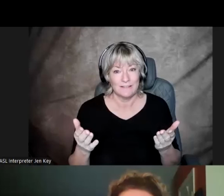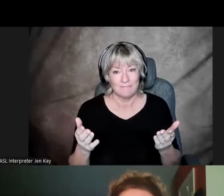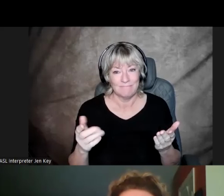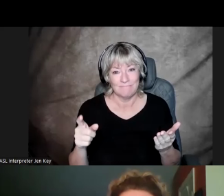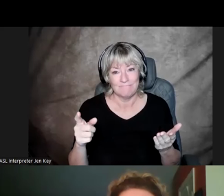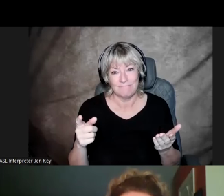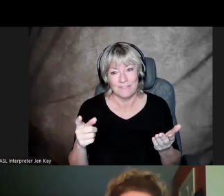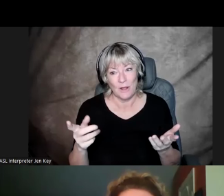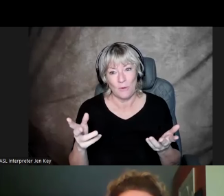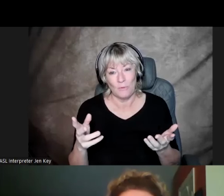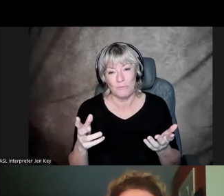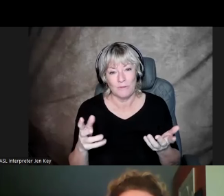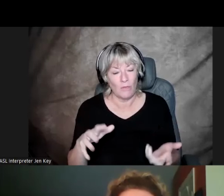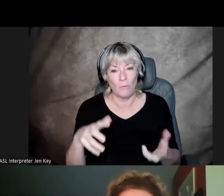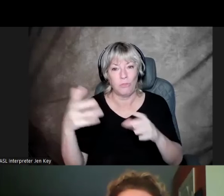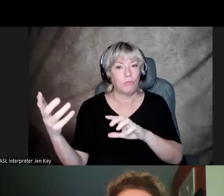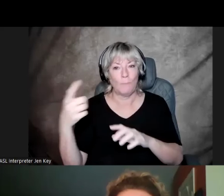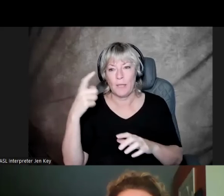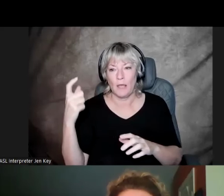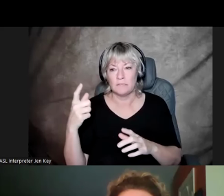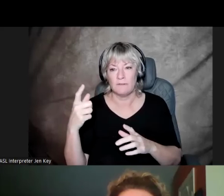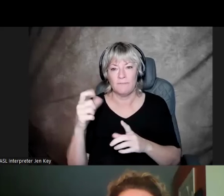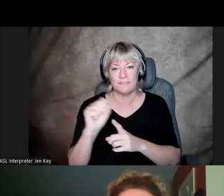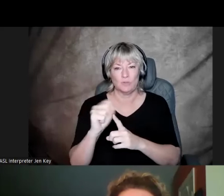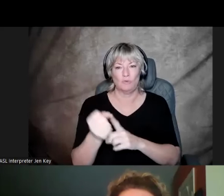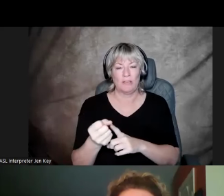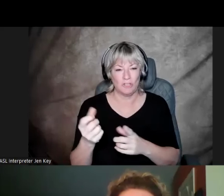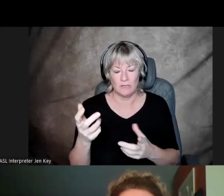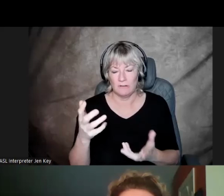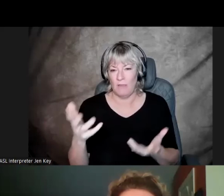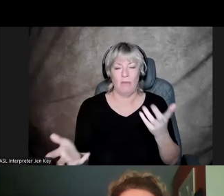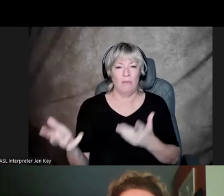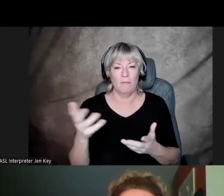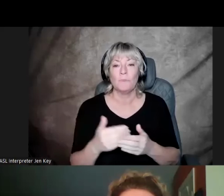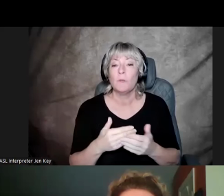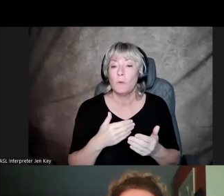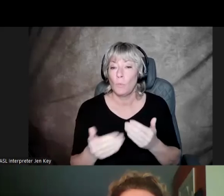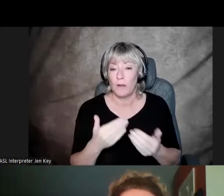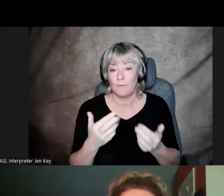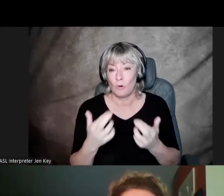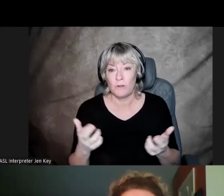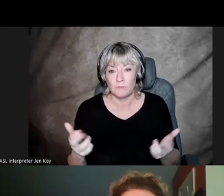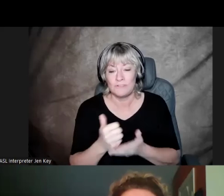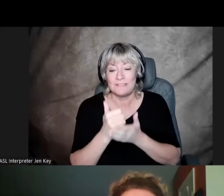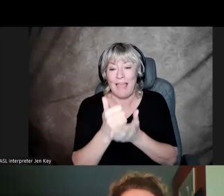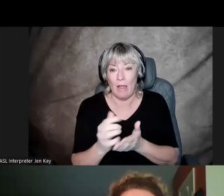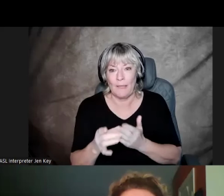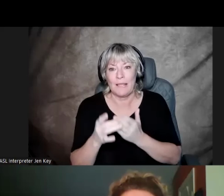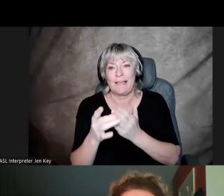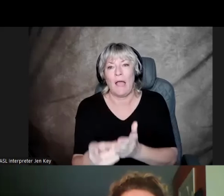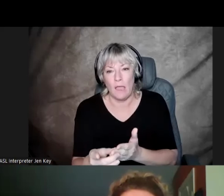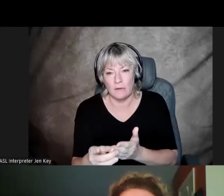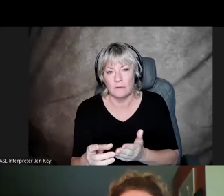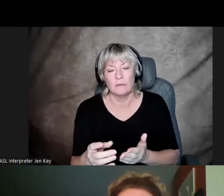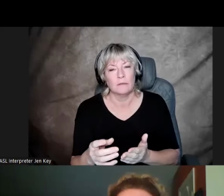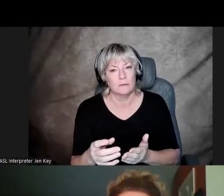really undermined by the conditions that these circumstances create. So whatever resources, help, and guidance that we can get is very